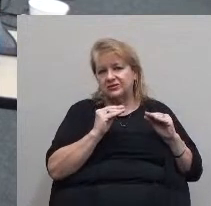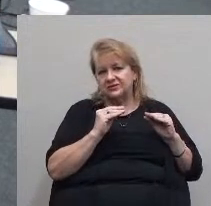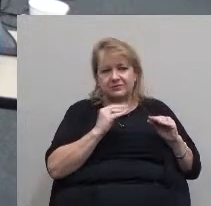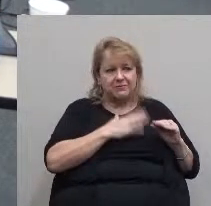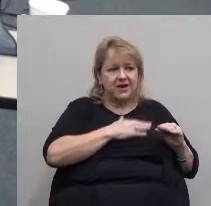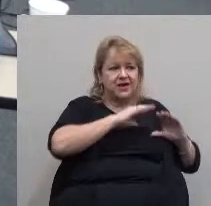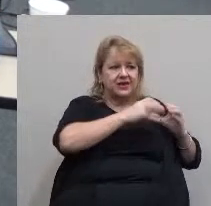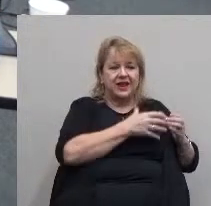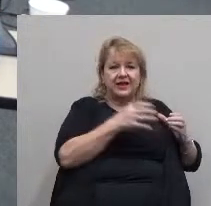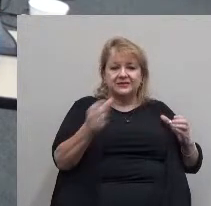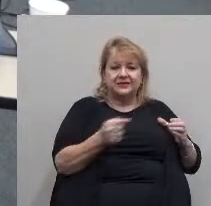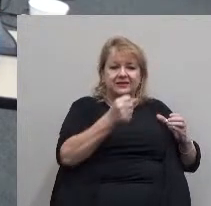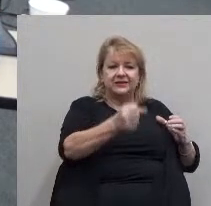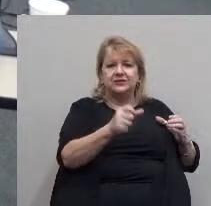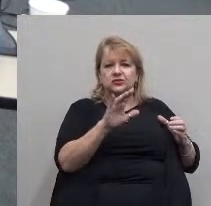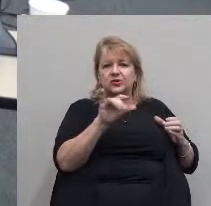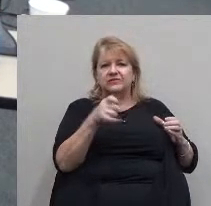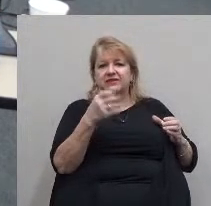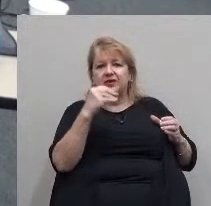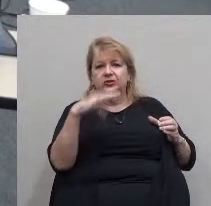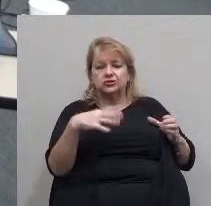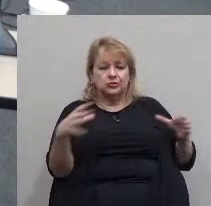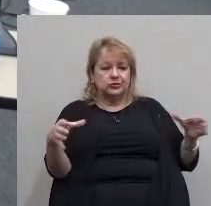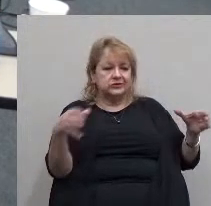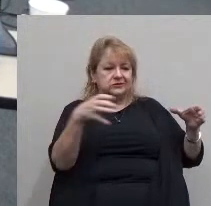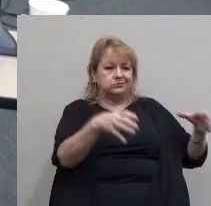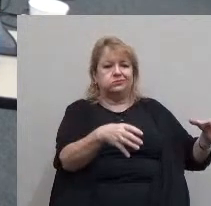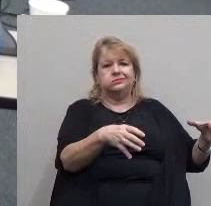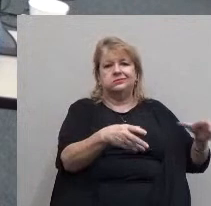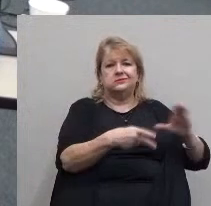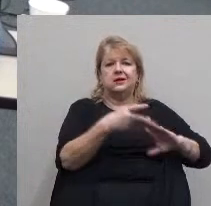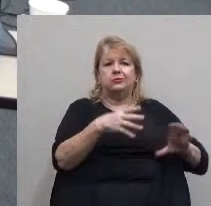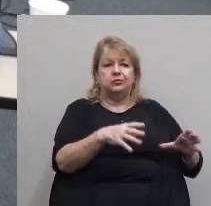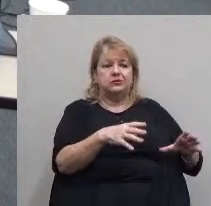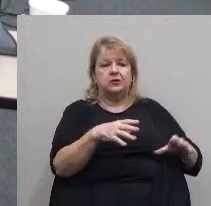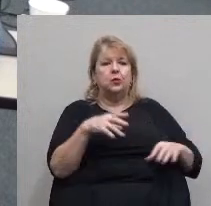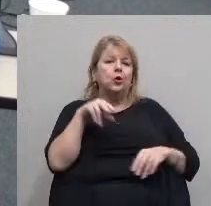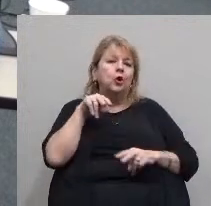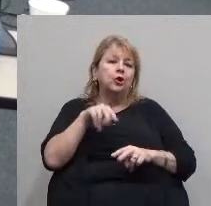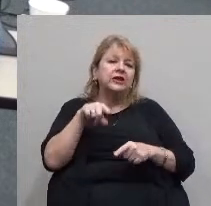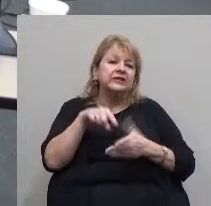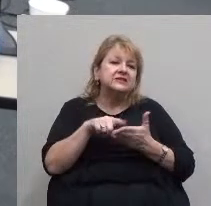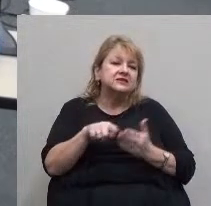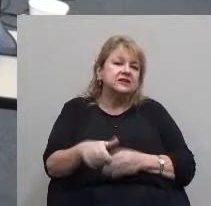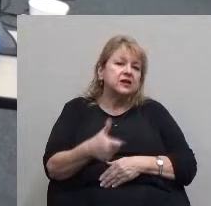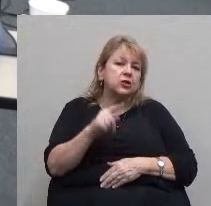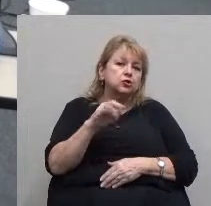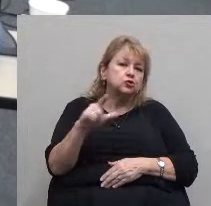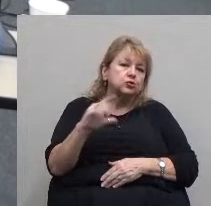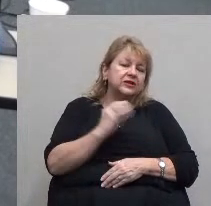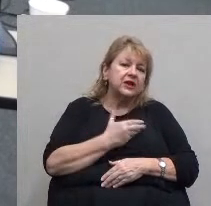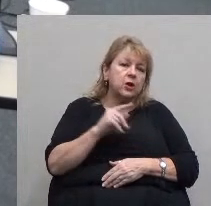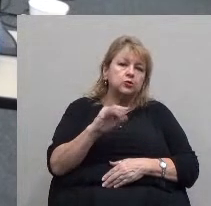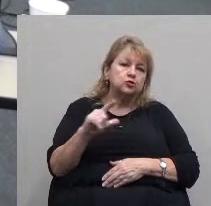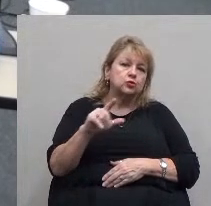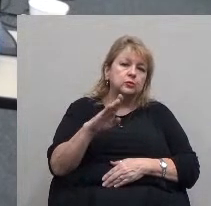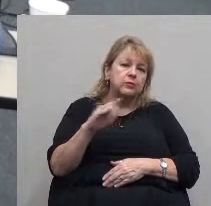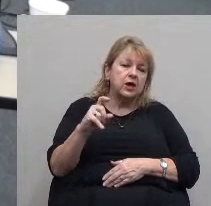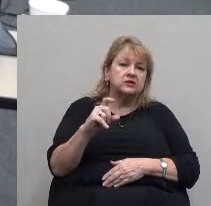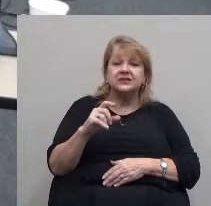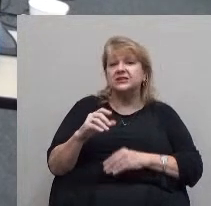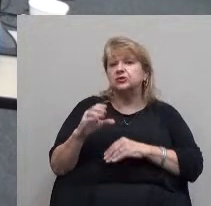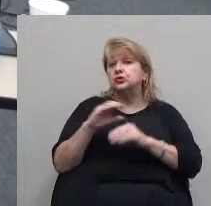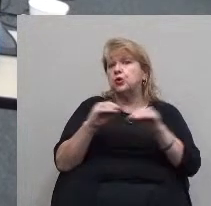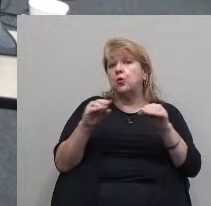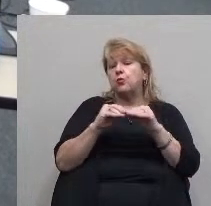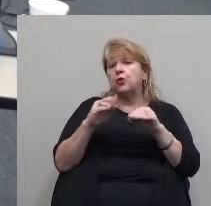or she has. And so we're just looking at this as another tool in the toolbox. Again, it's capped at 10%. No more